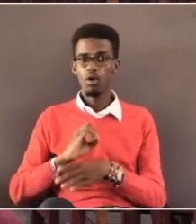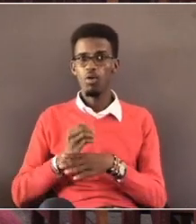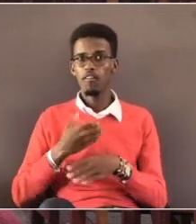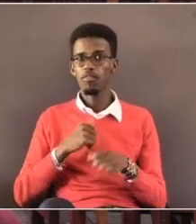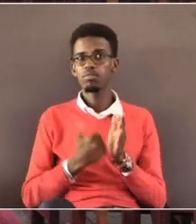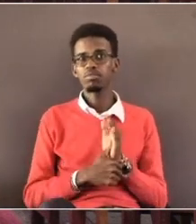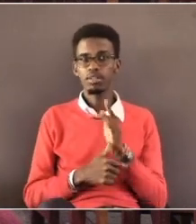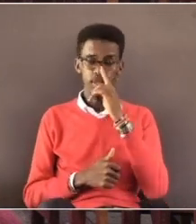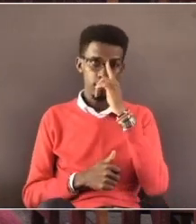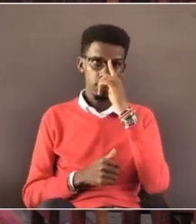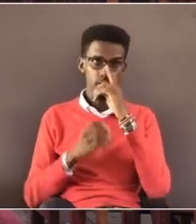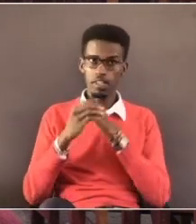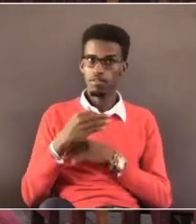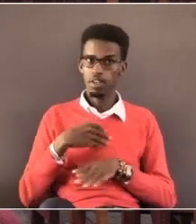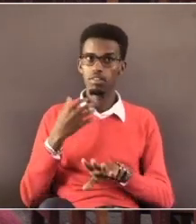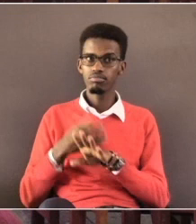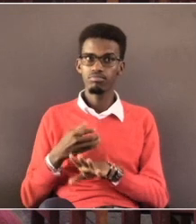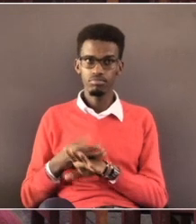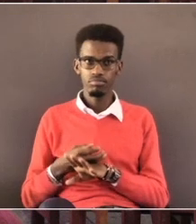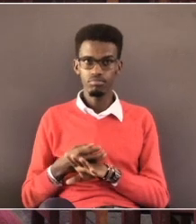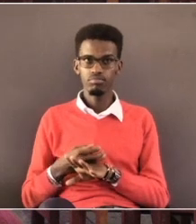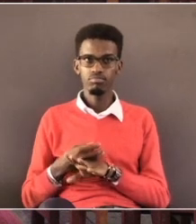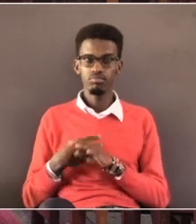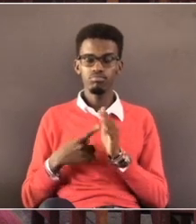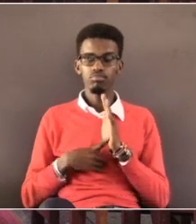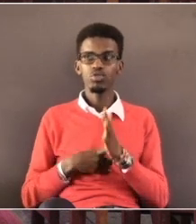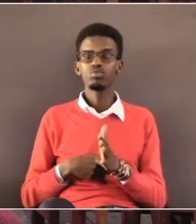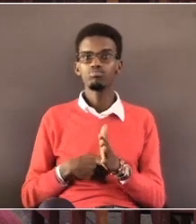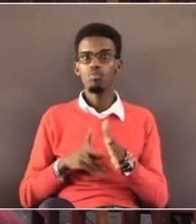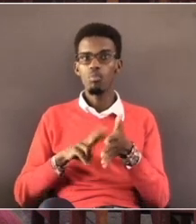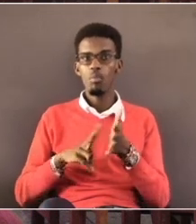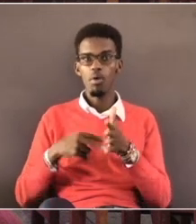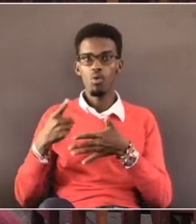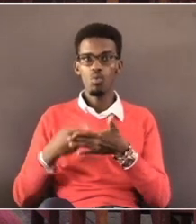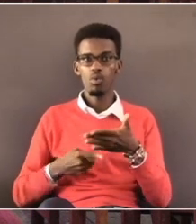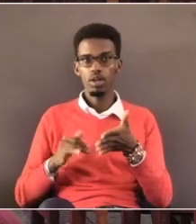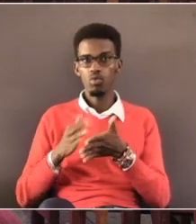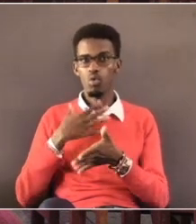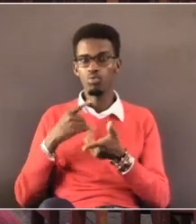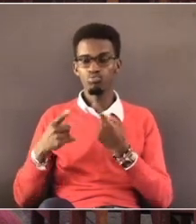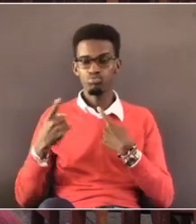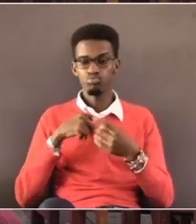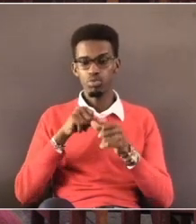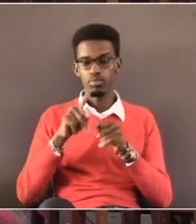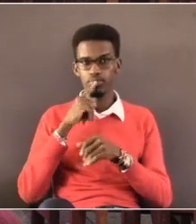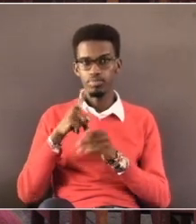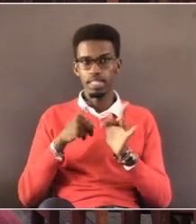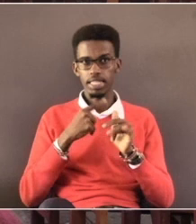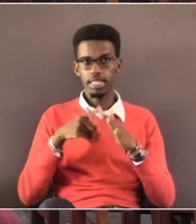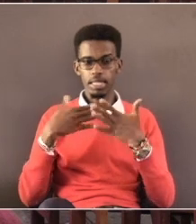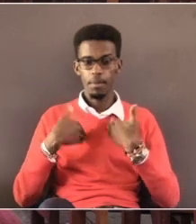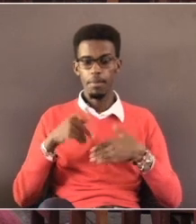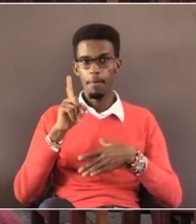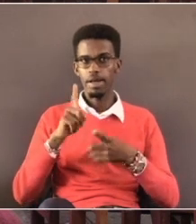contempt, if there is stonewalling means you want to talk about it, but the